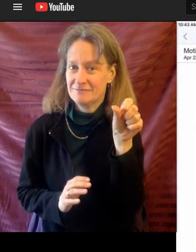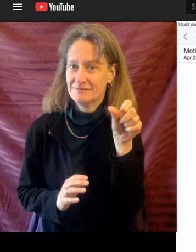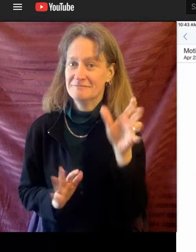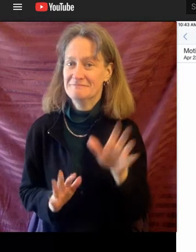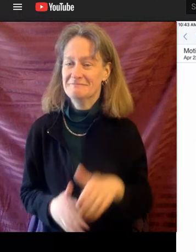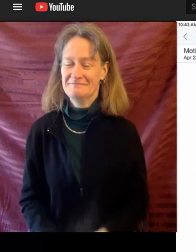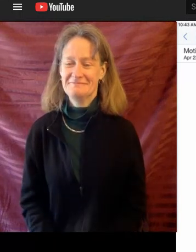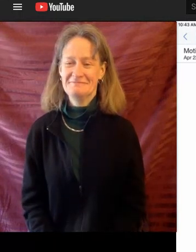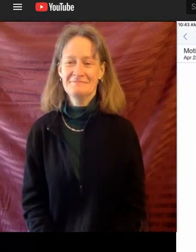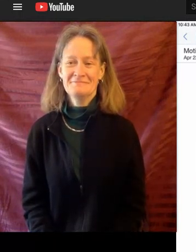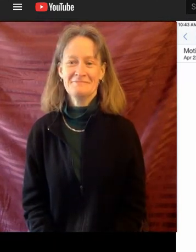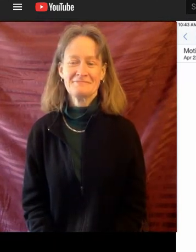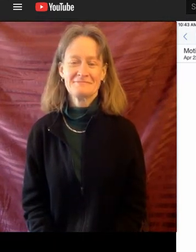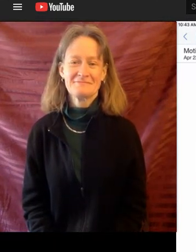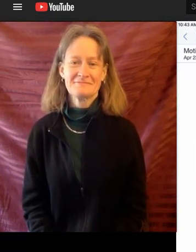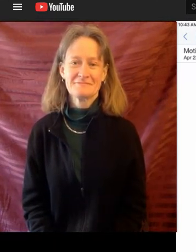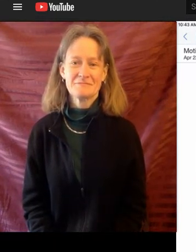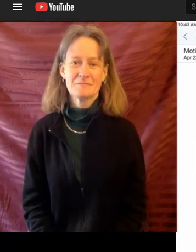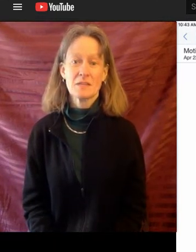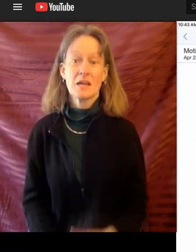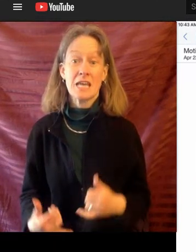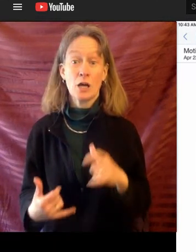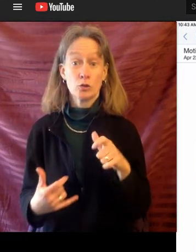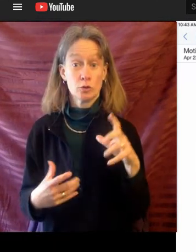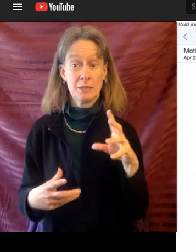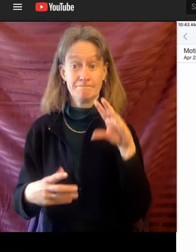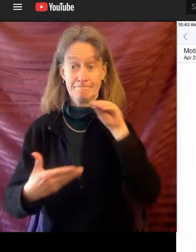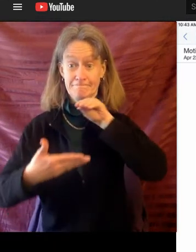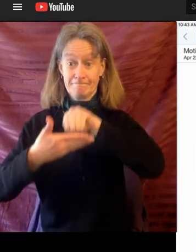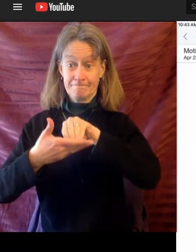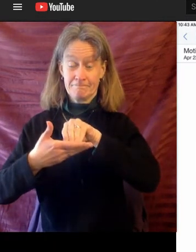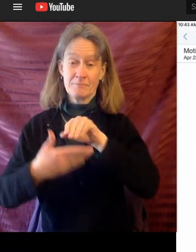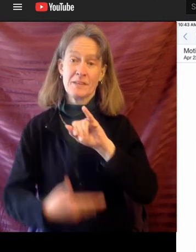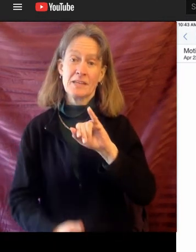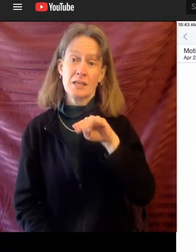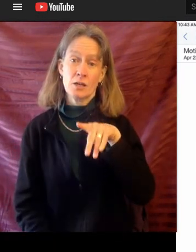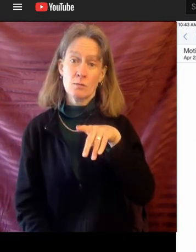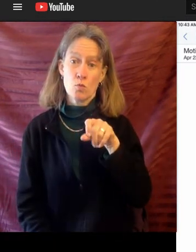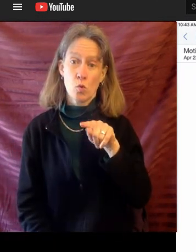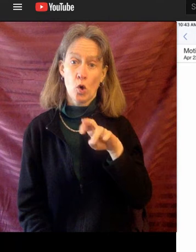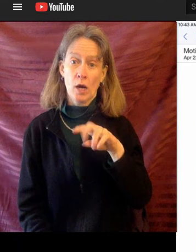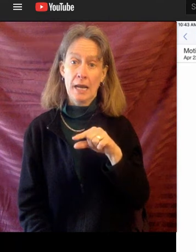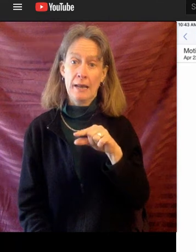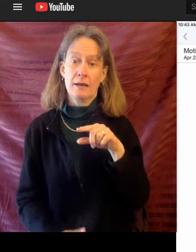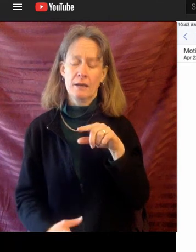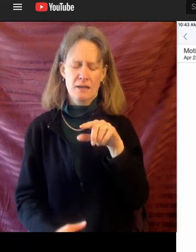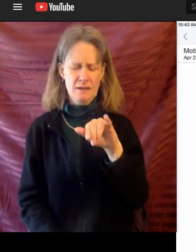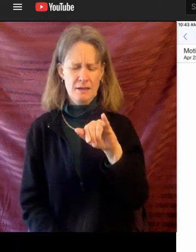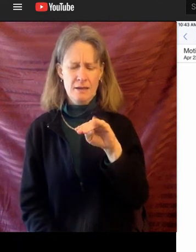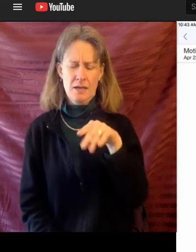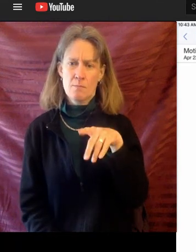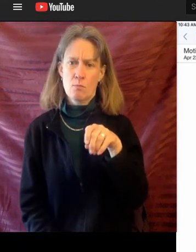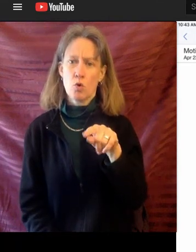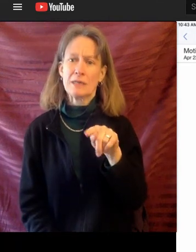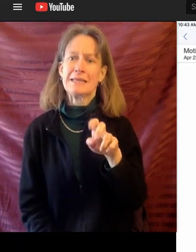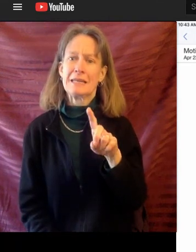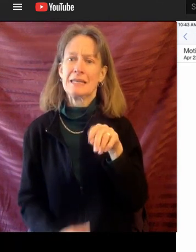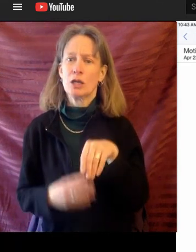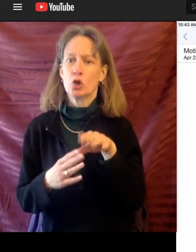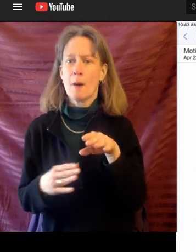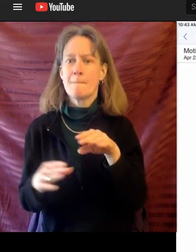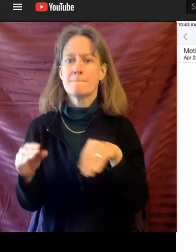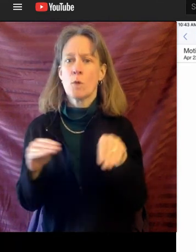So now it should be imported into your Motion Shot project. You should have your 2 pictures that